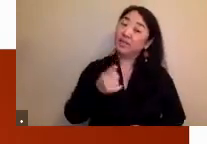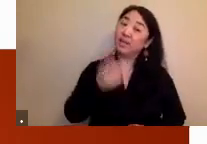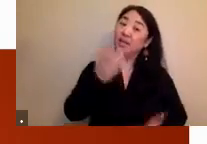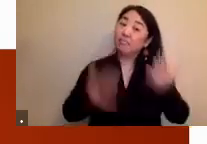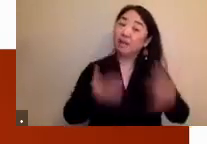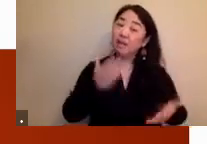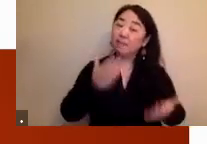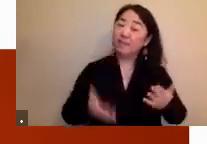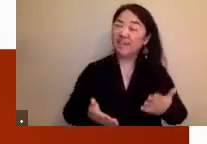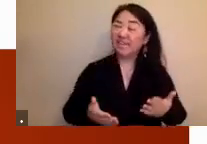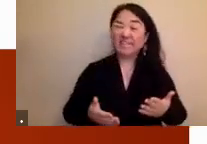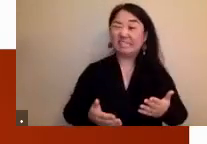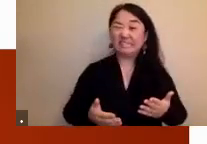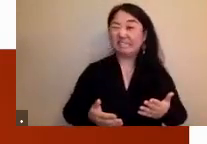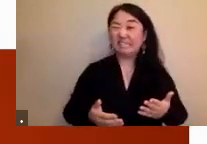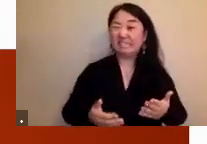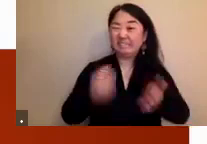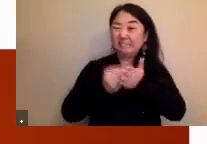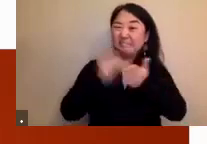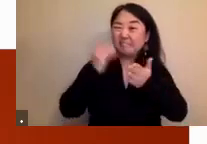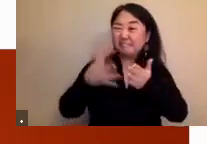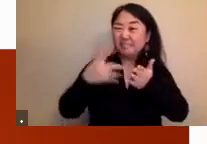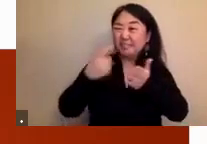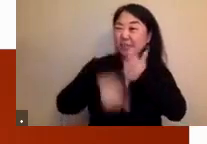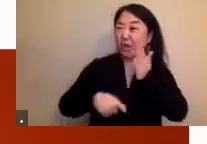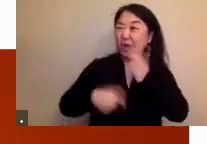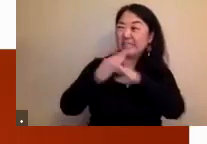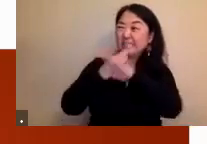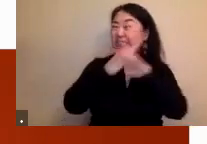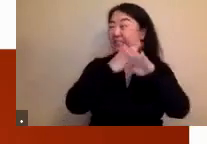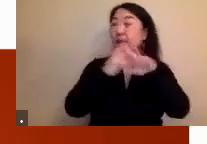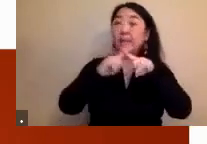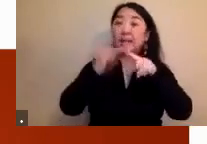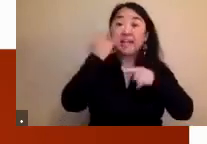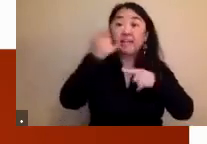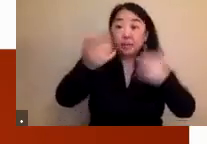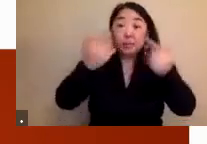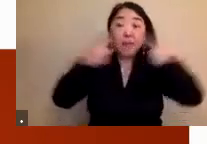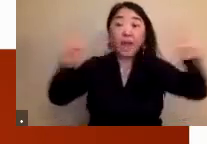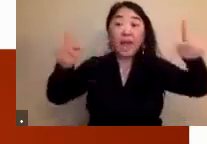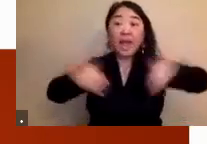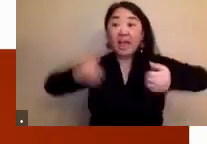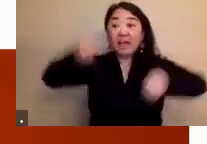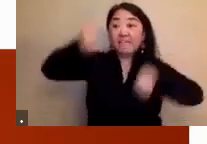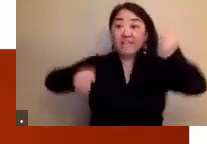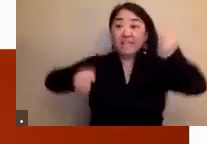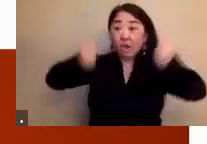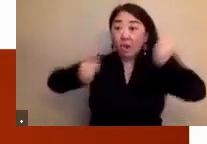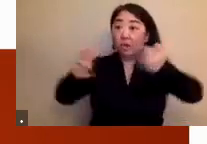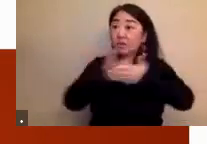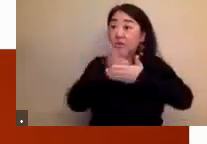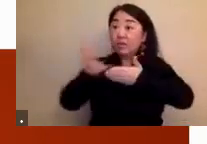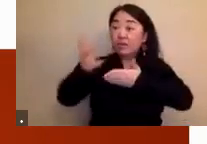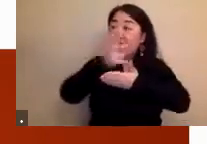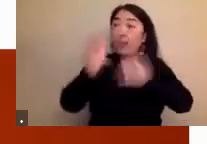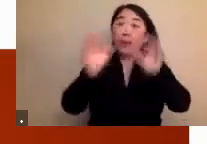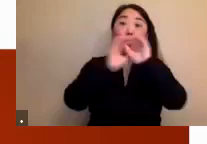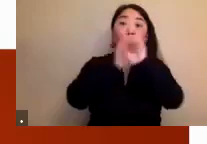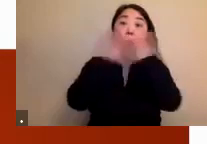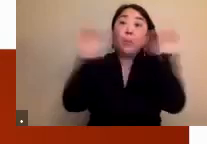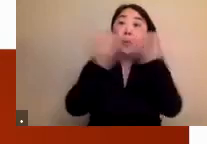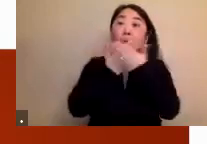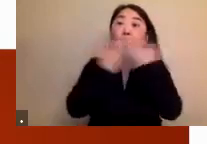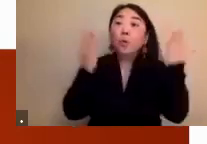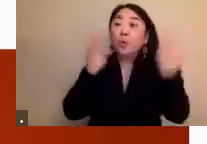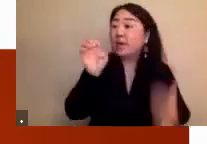cost prohibitive, but if you can have vehicles that are driving around that are emission free, such as many of the buses that we